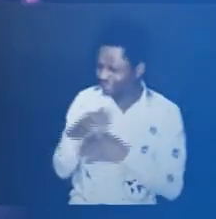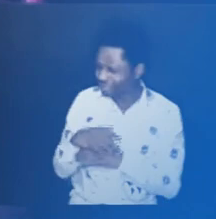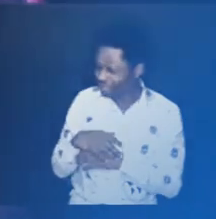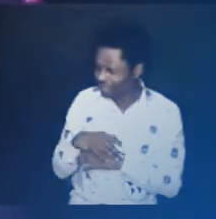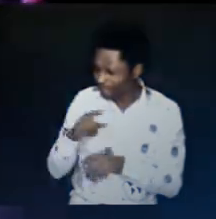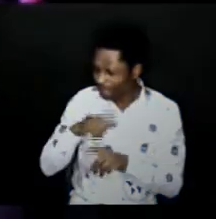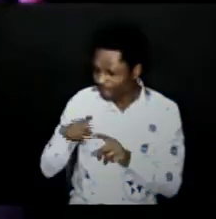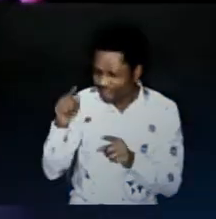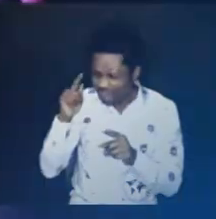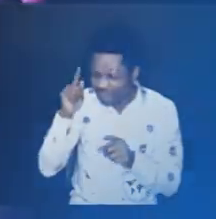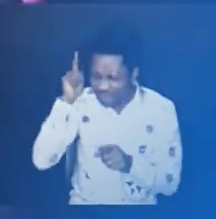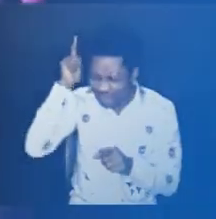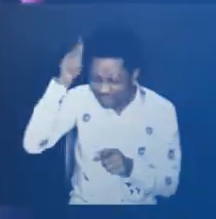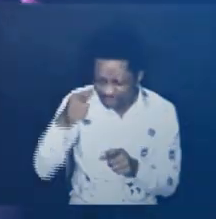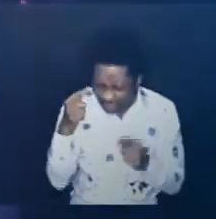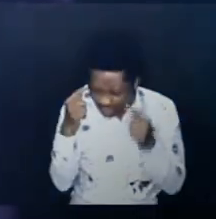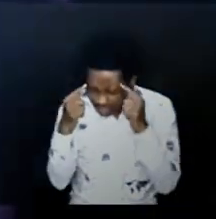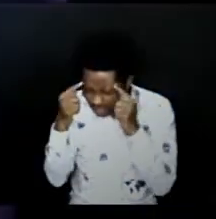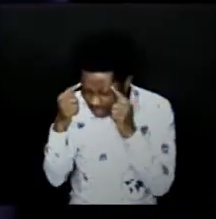was correct.